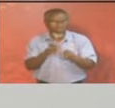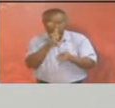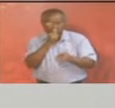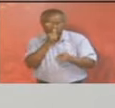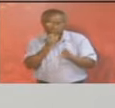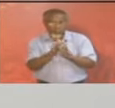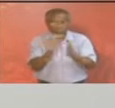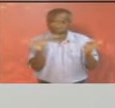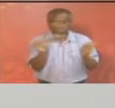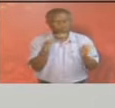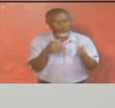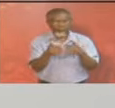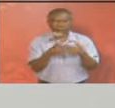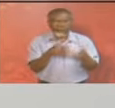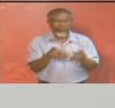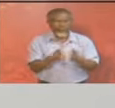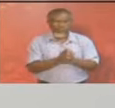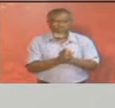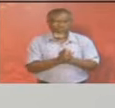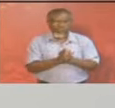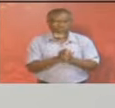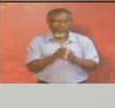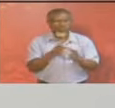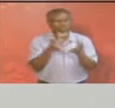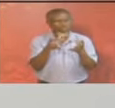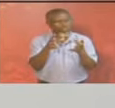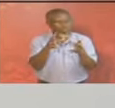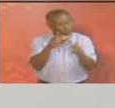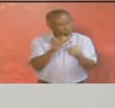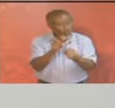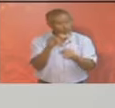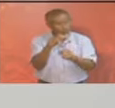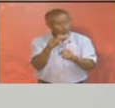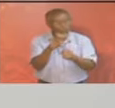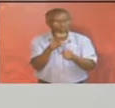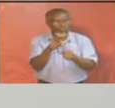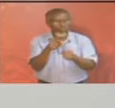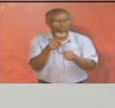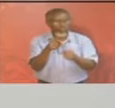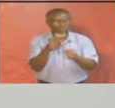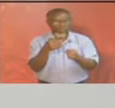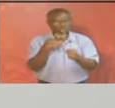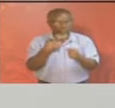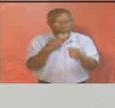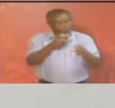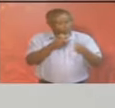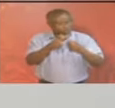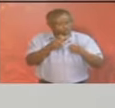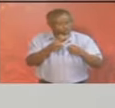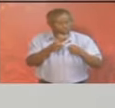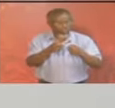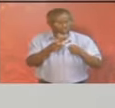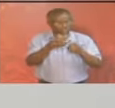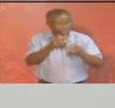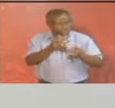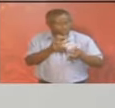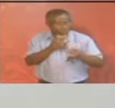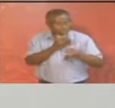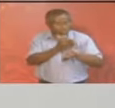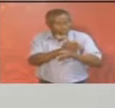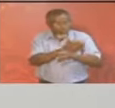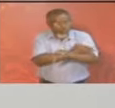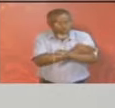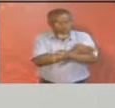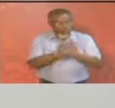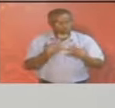to maintain your control of your chronic diseases, of your pre-existing conditions. And if those are kept under control, then